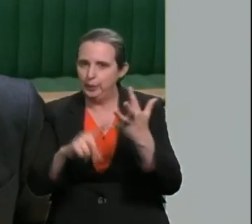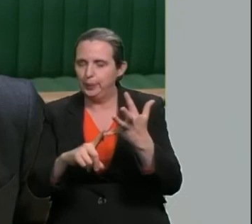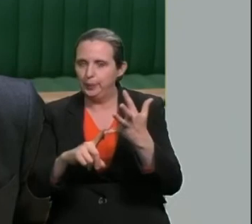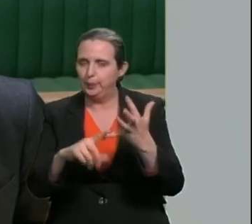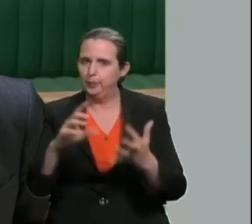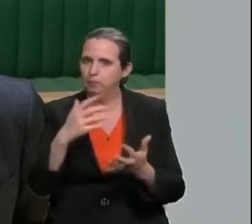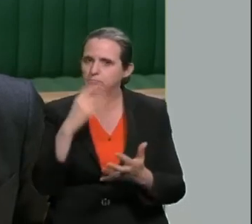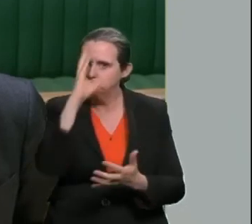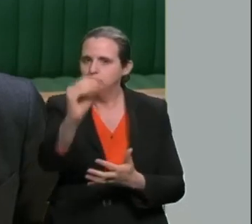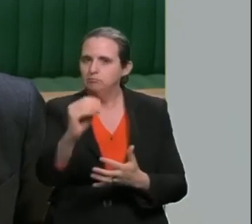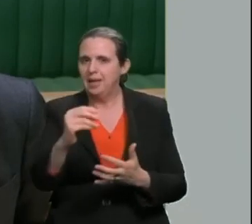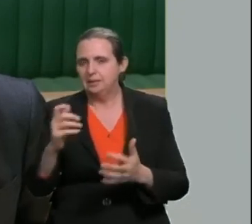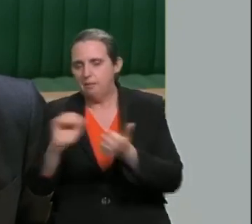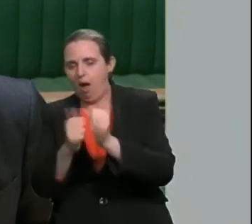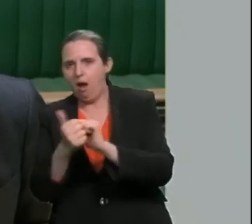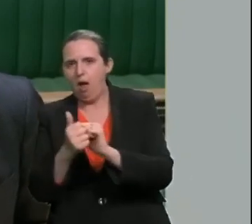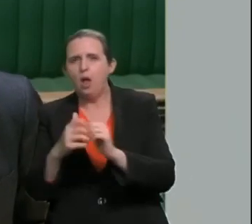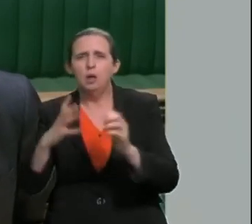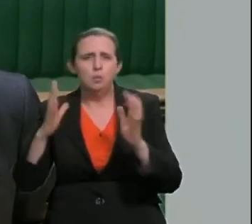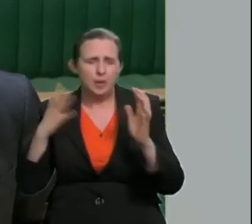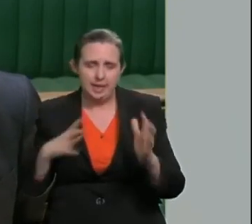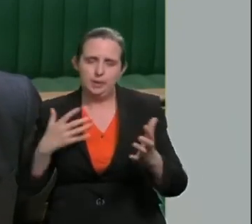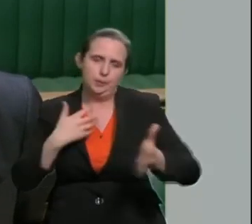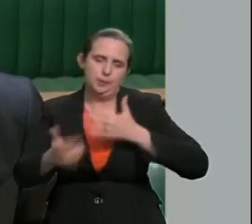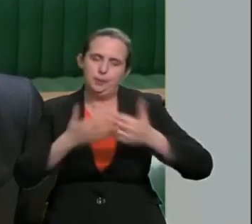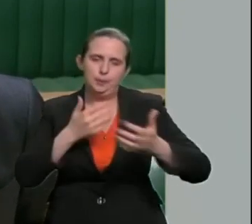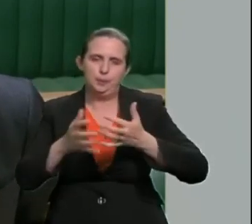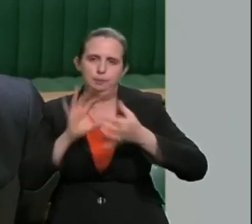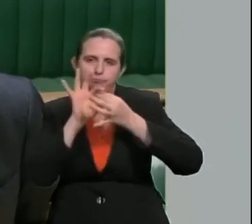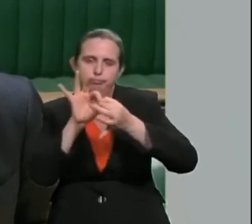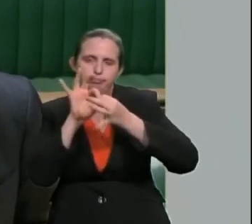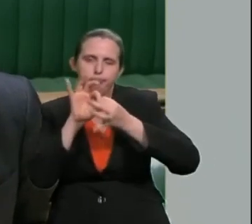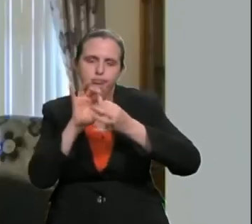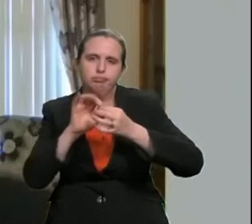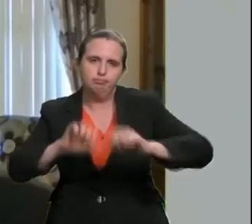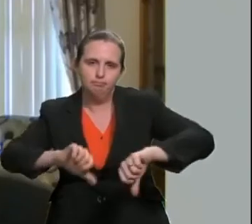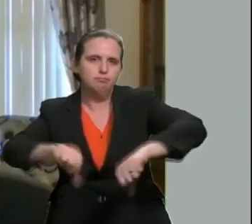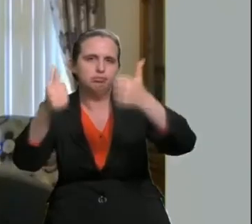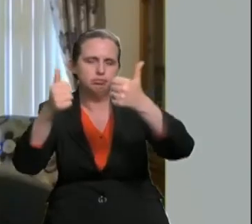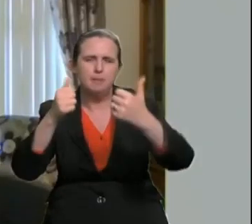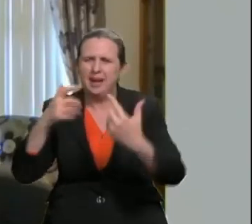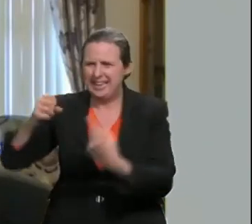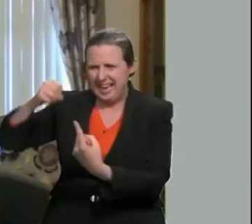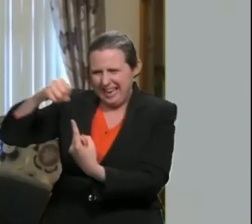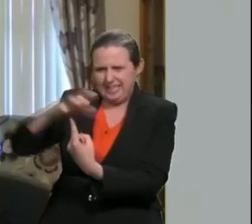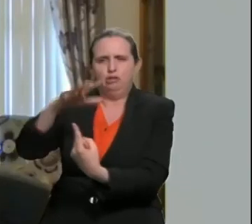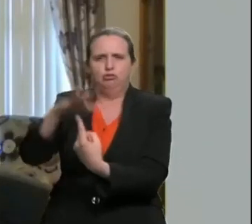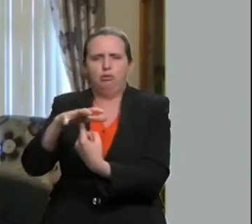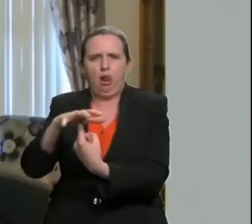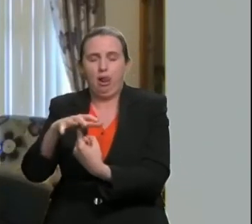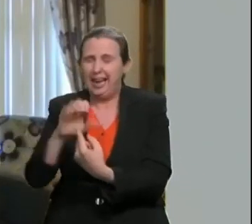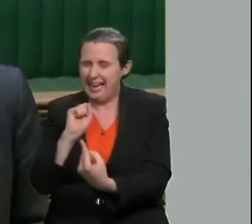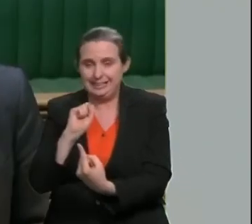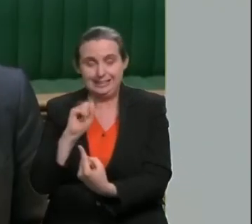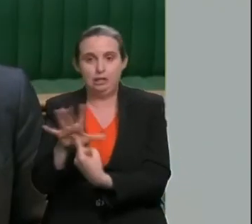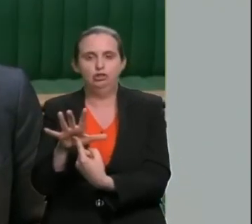that we want to make our relationship work, but it is also absolutely essential that there should